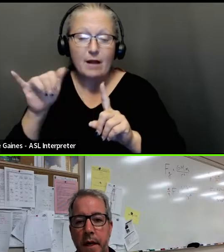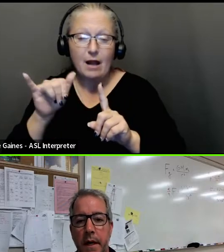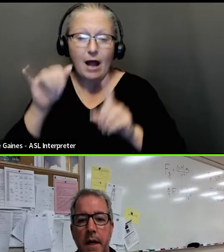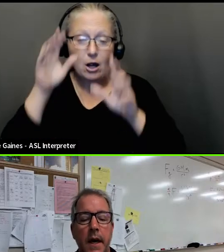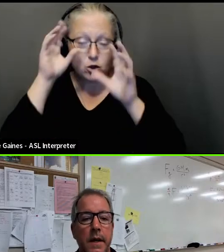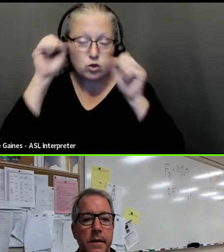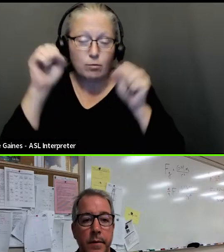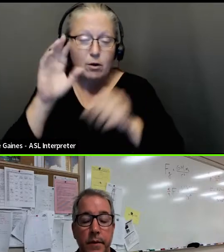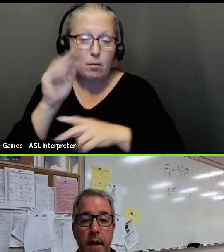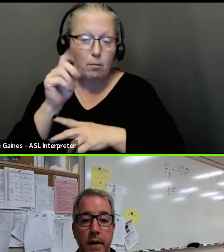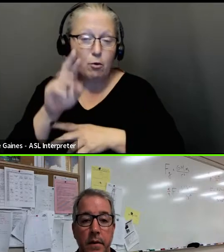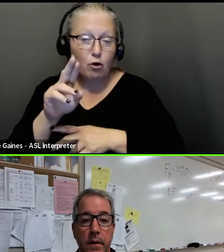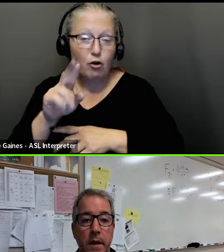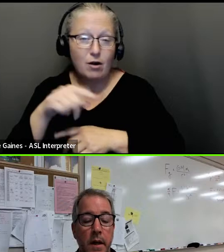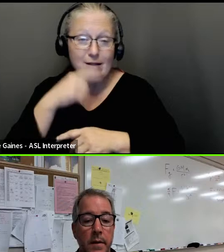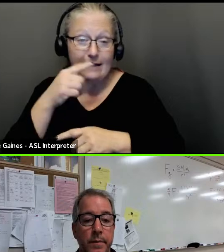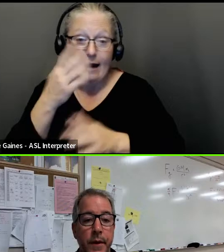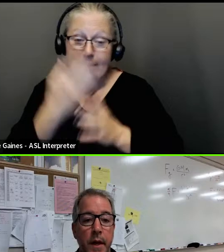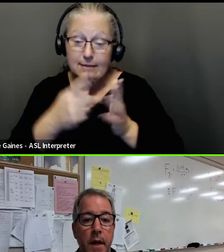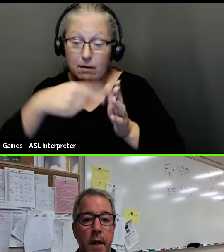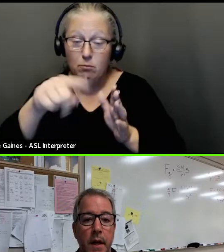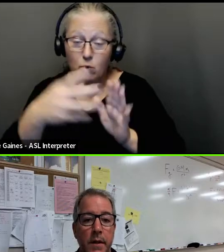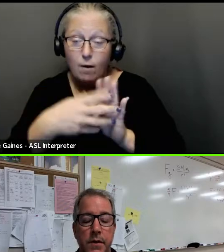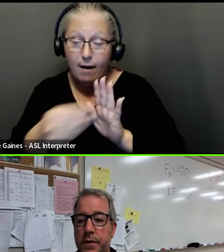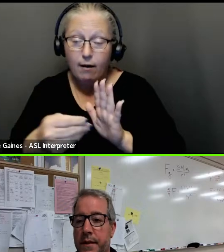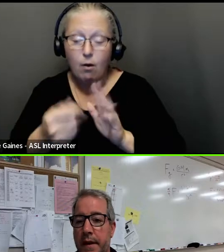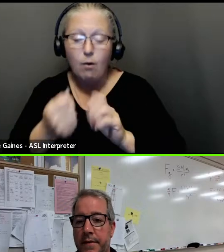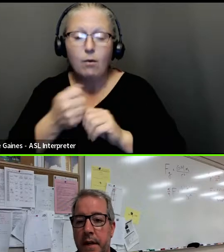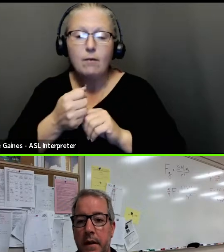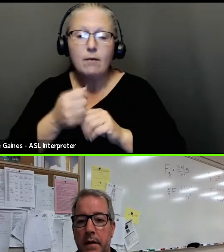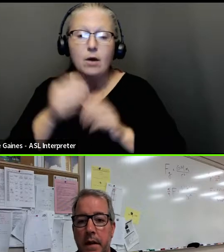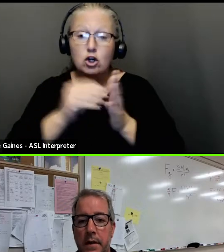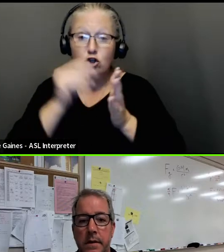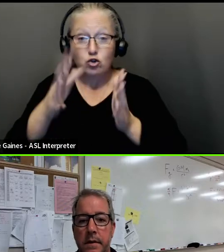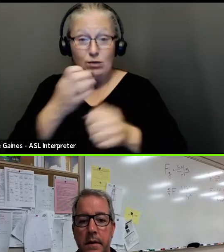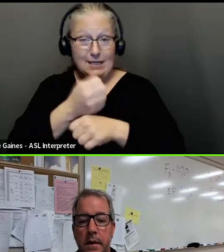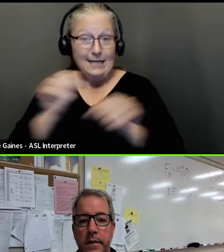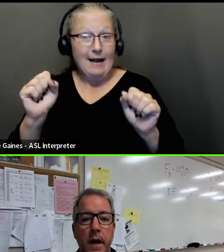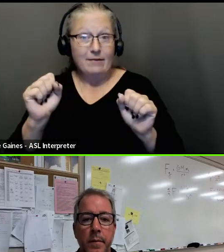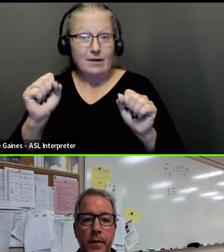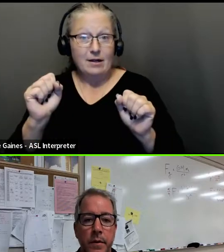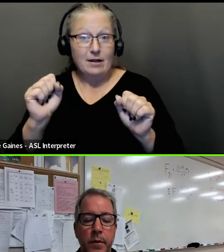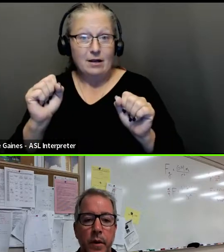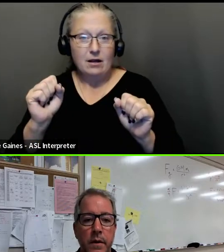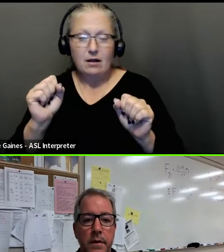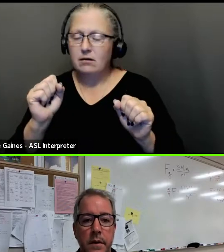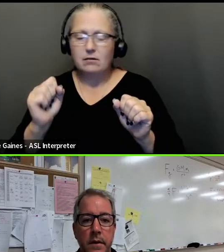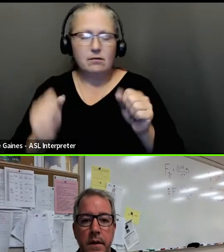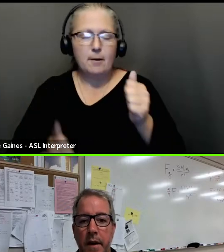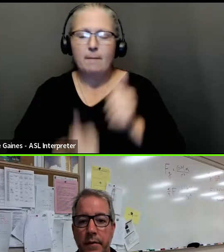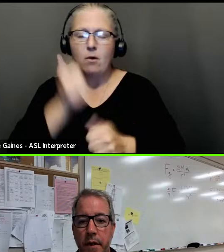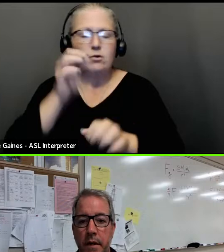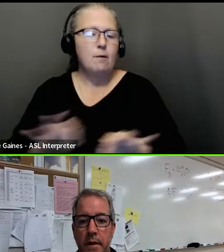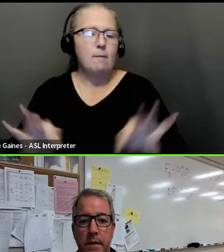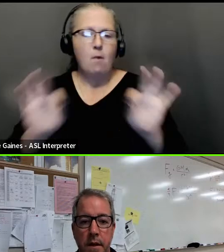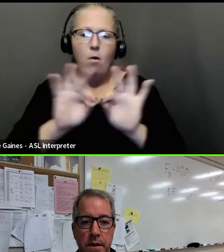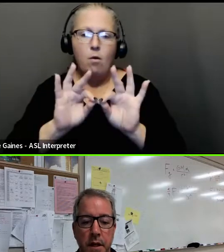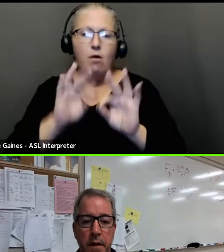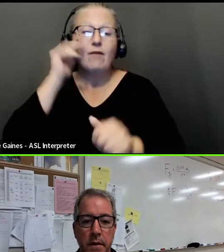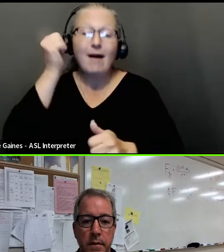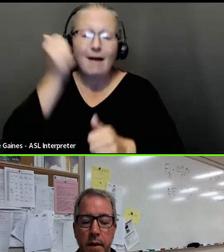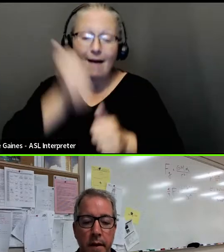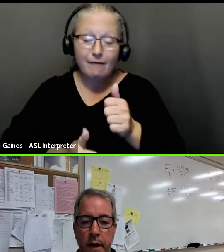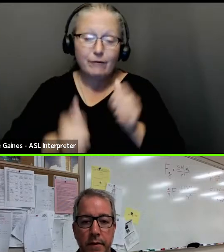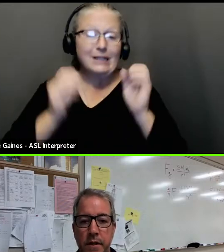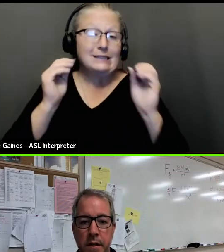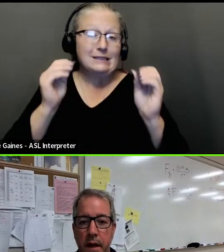Booker said, and some of you echoed, student safety is of the utmost importance to every